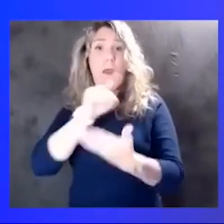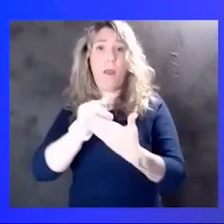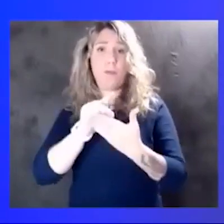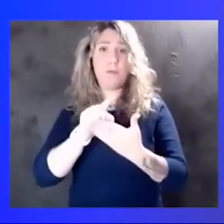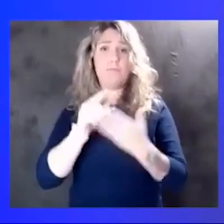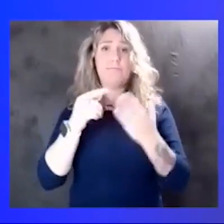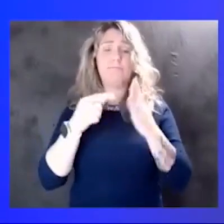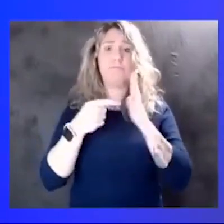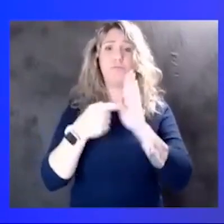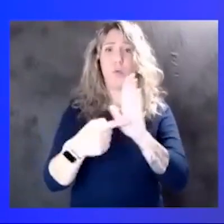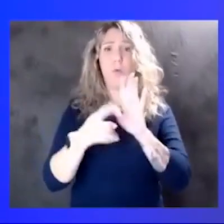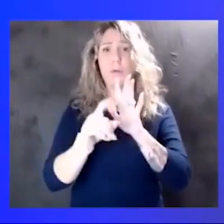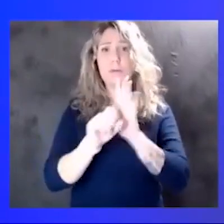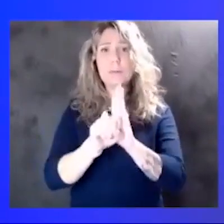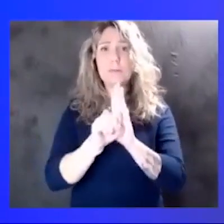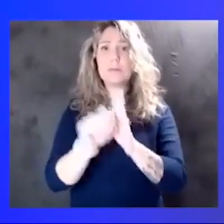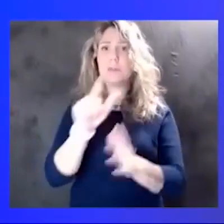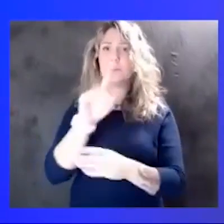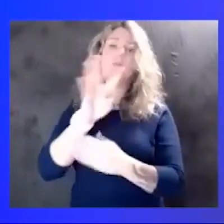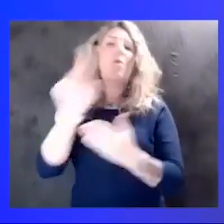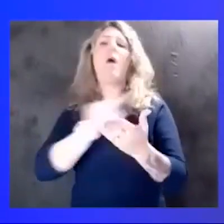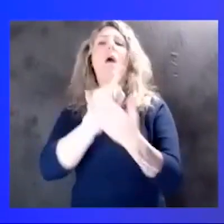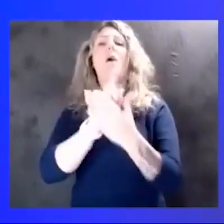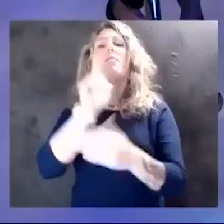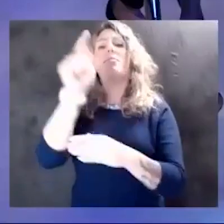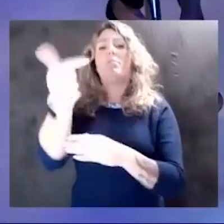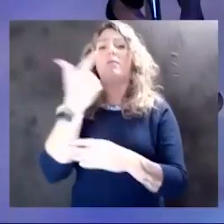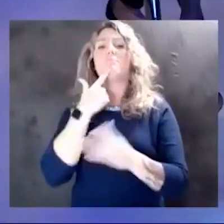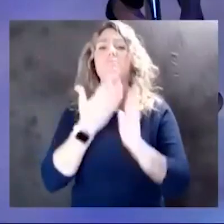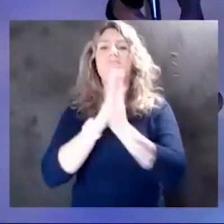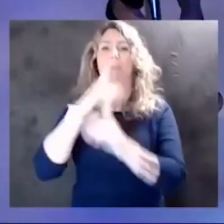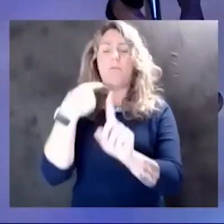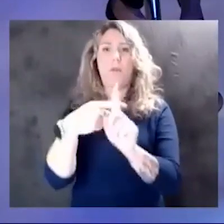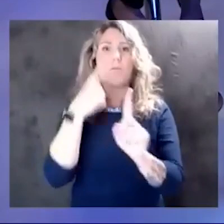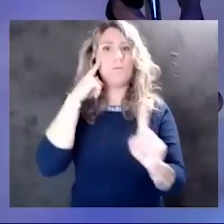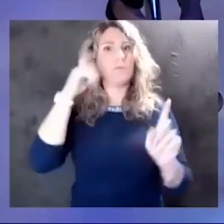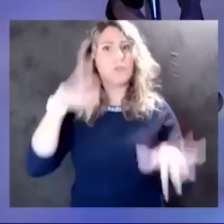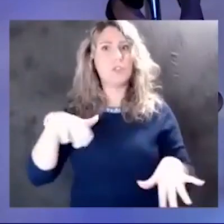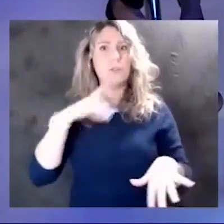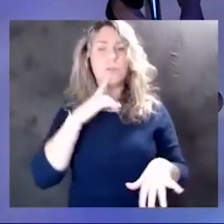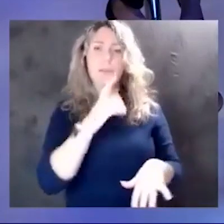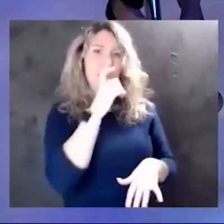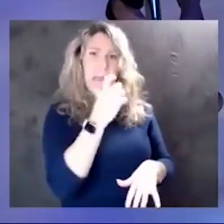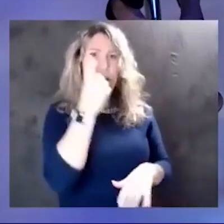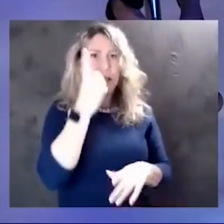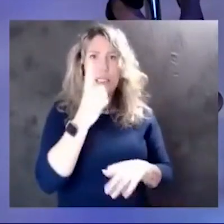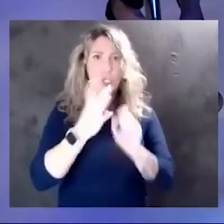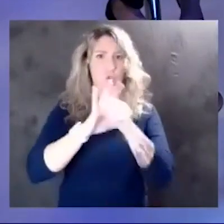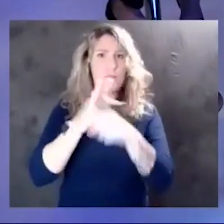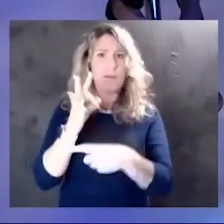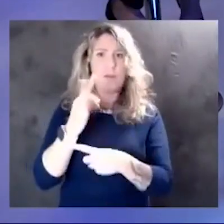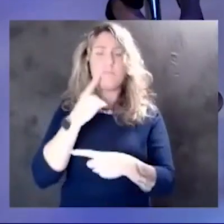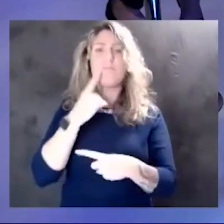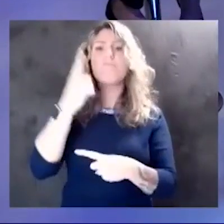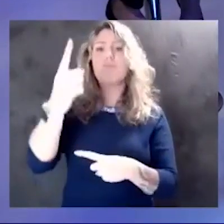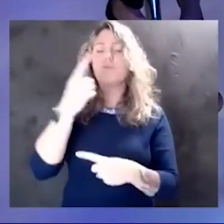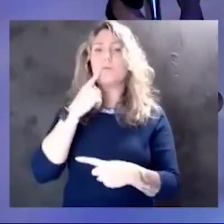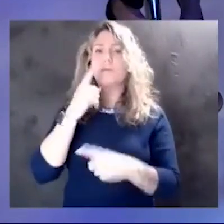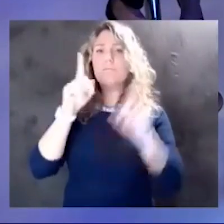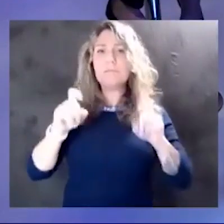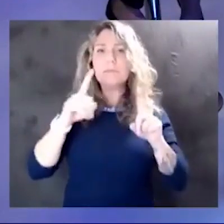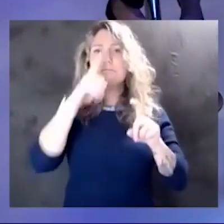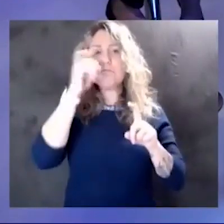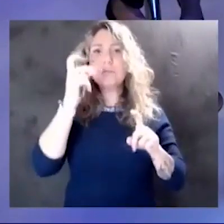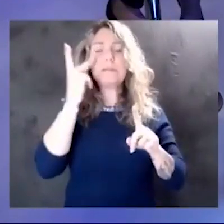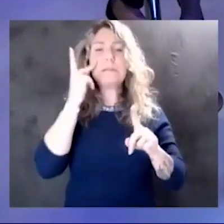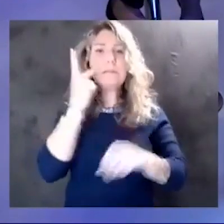24 hours later, found out that I was positive, and I was shocked. And you didn't think it was COVID, was it? I mean, we know you got tested because you see patients, but you didn't think it was COVID because